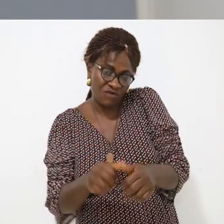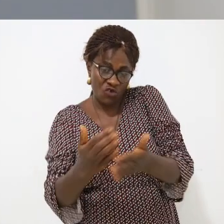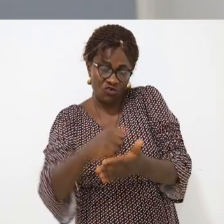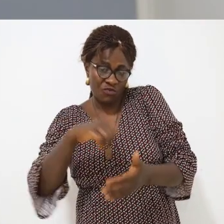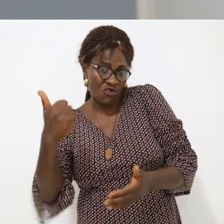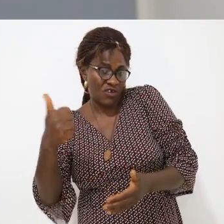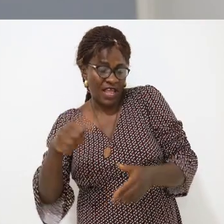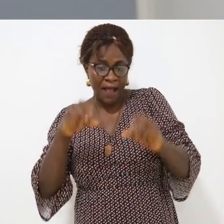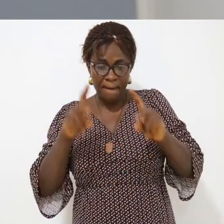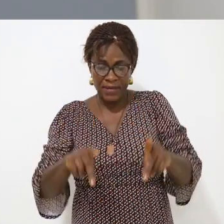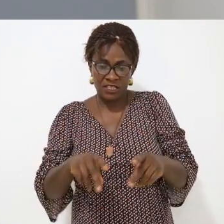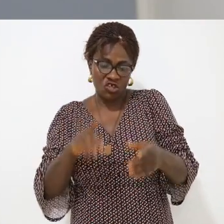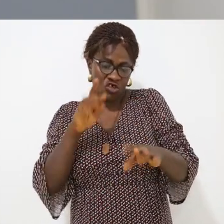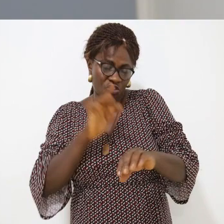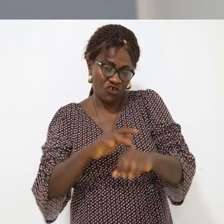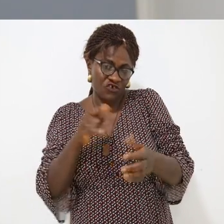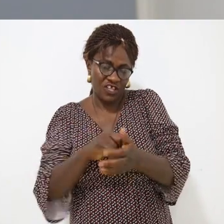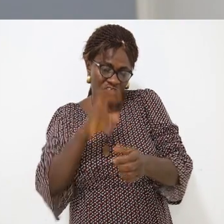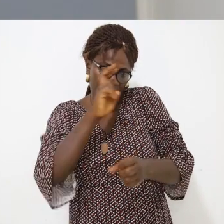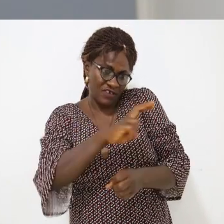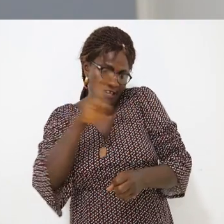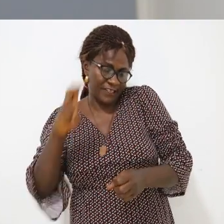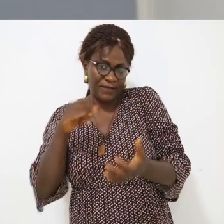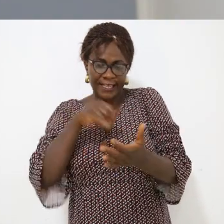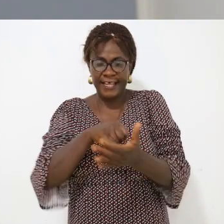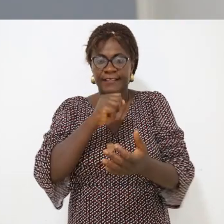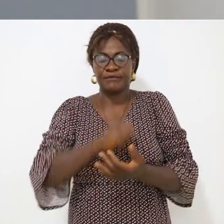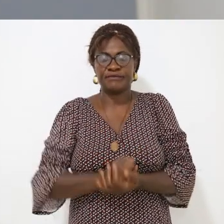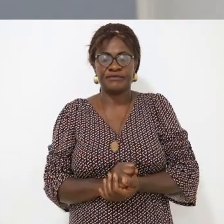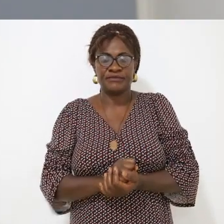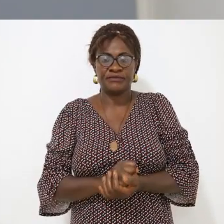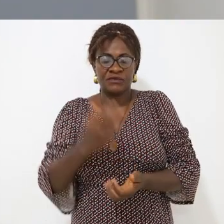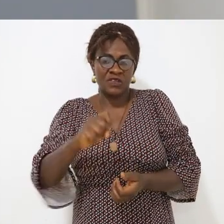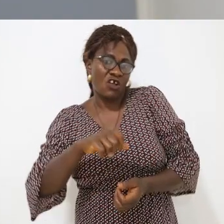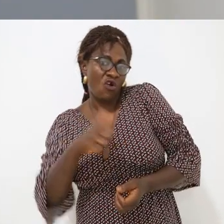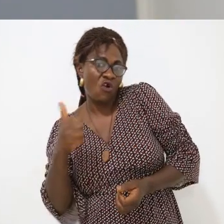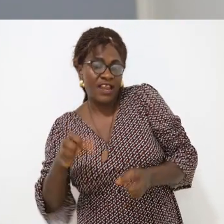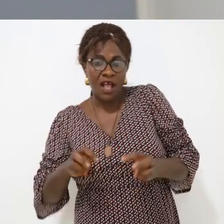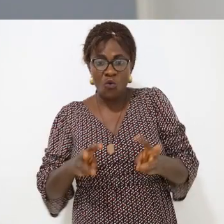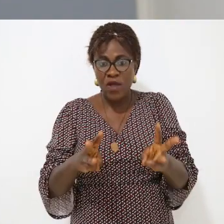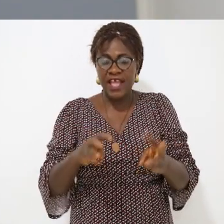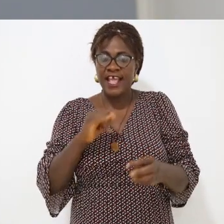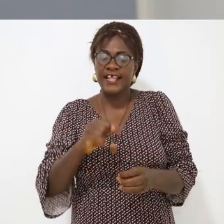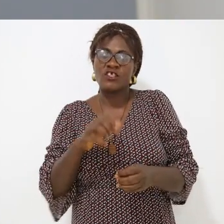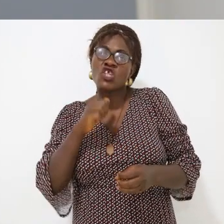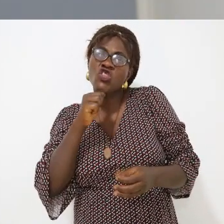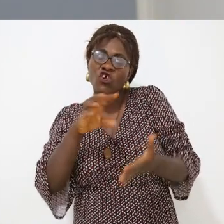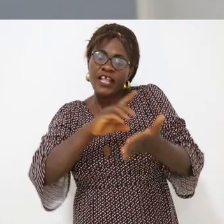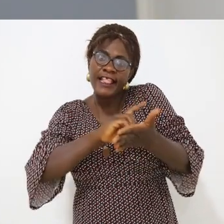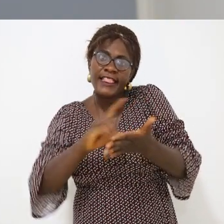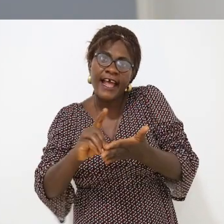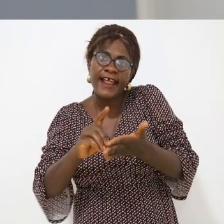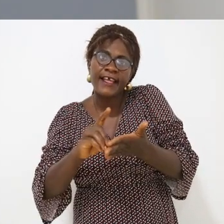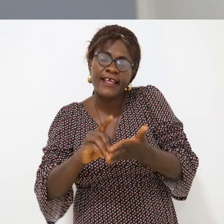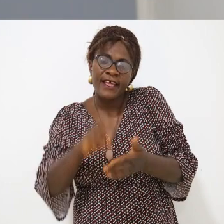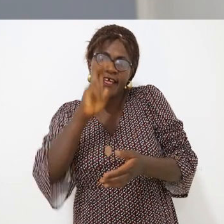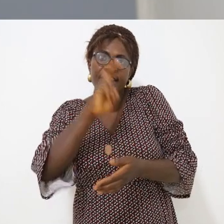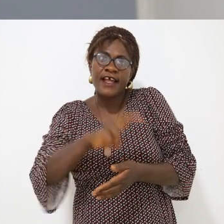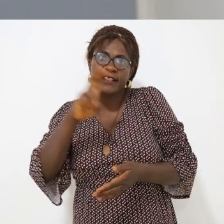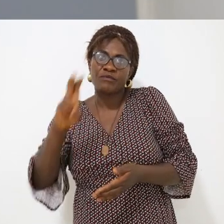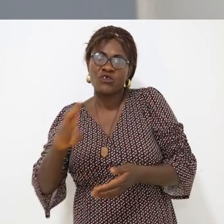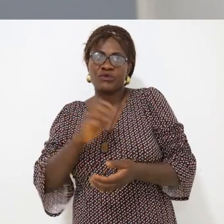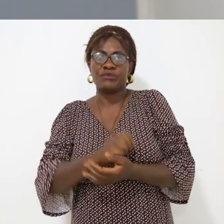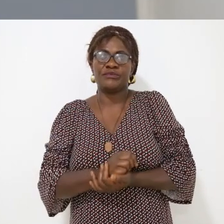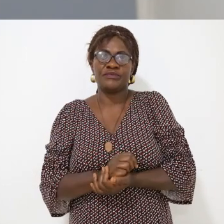touch them, and that's how the transmission goes. The other means of transmission are indirect transmission,